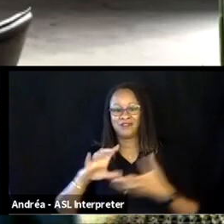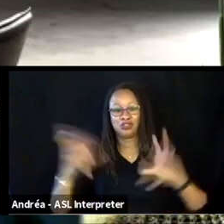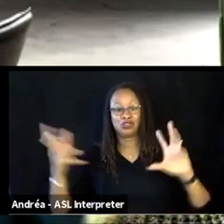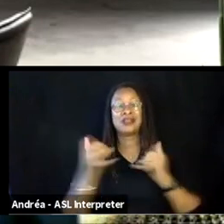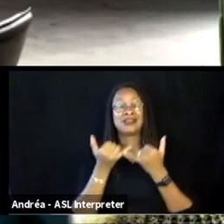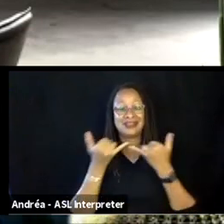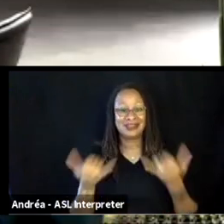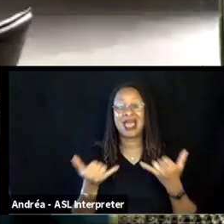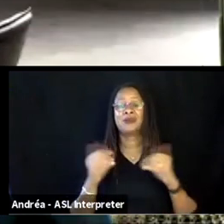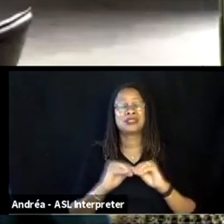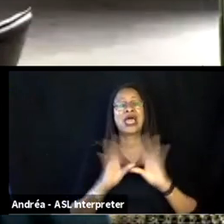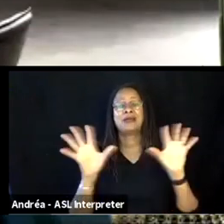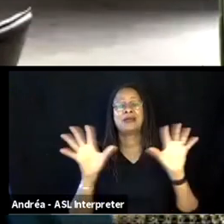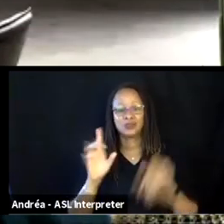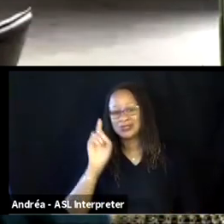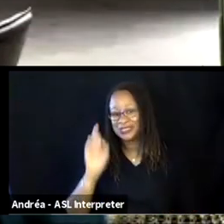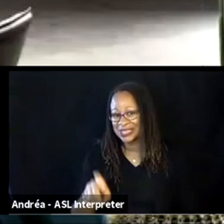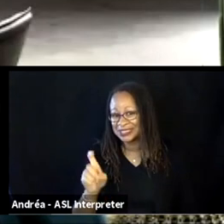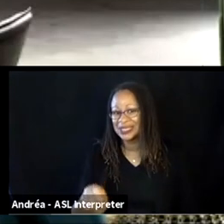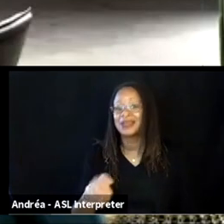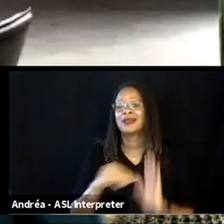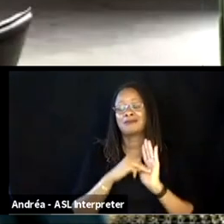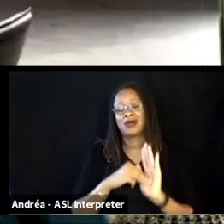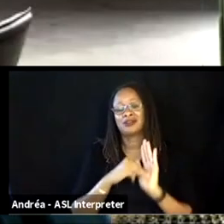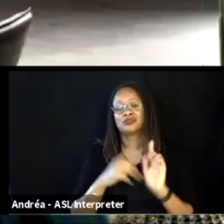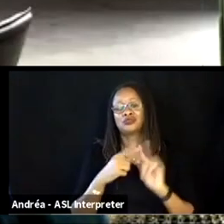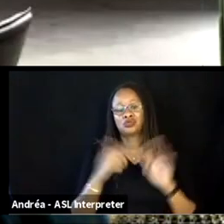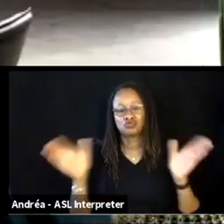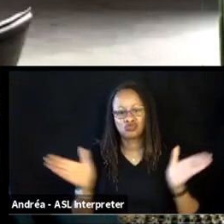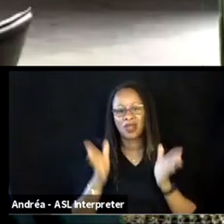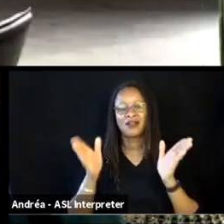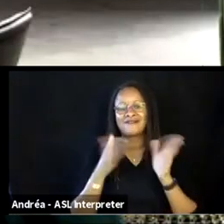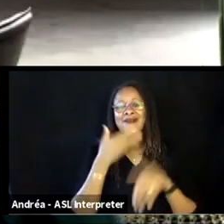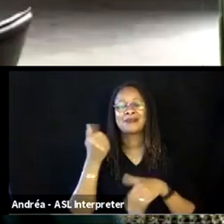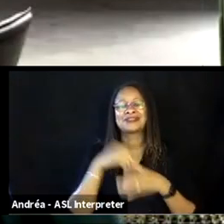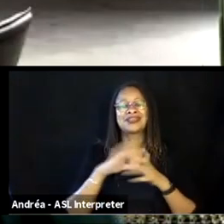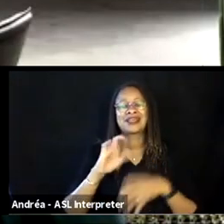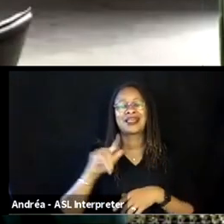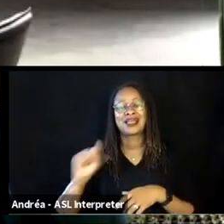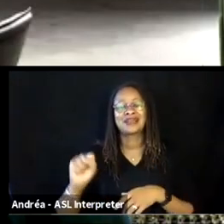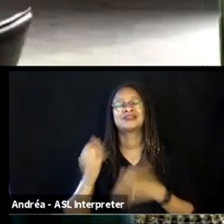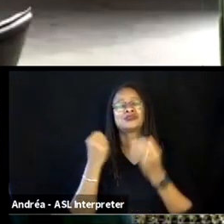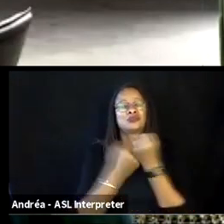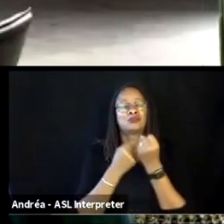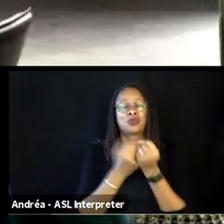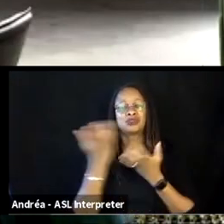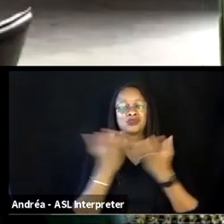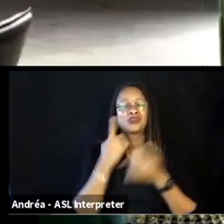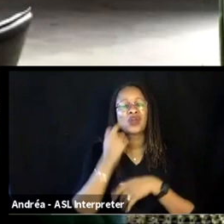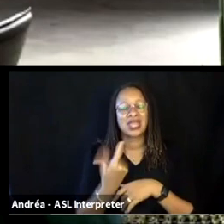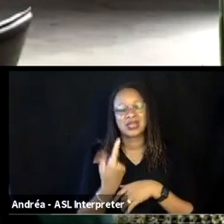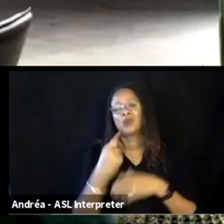view it as an absolute necessity model to drive, you know, best in class support services for anyone in the